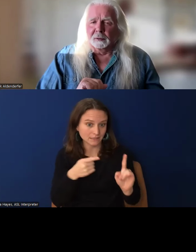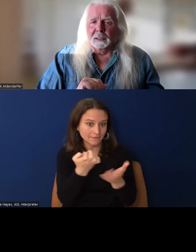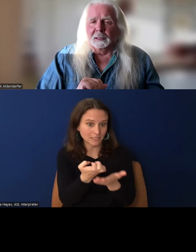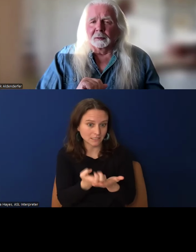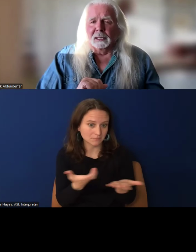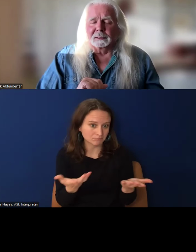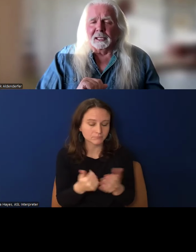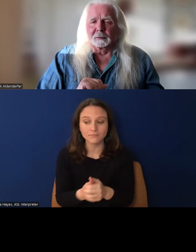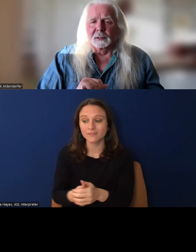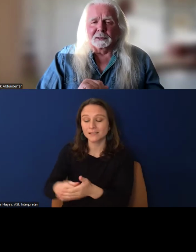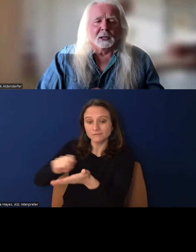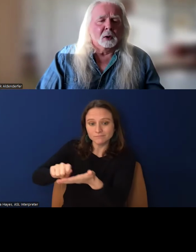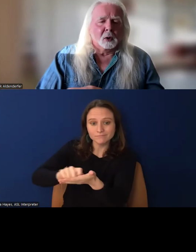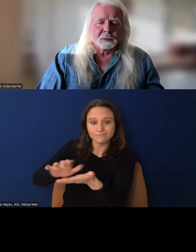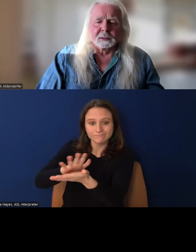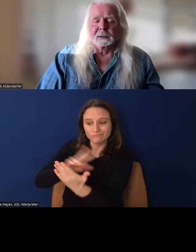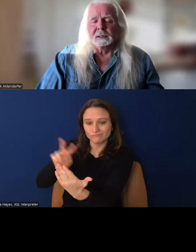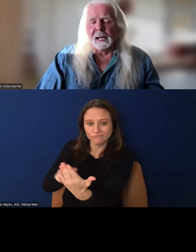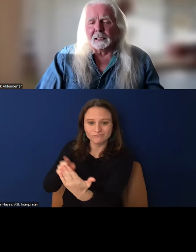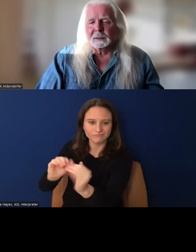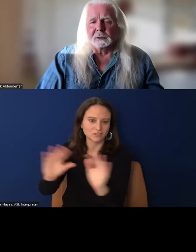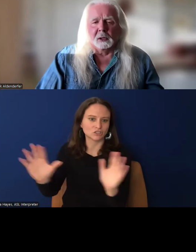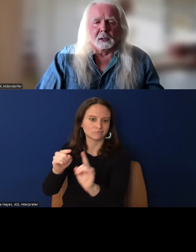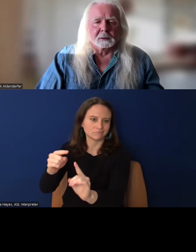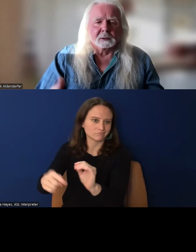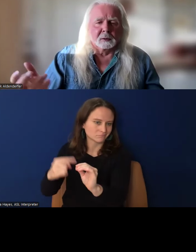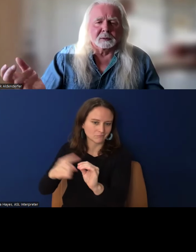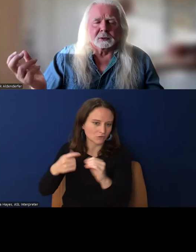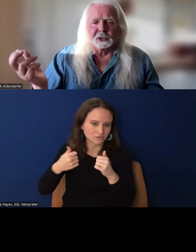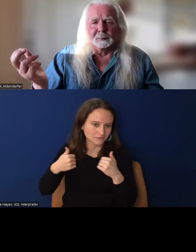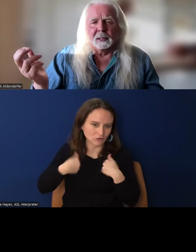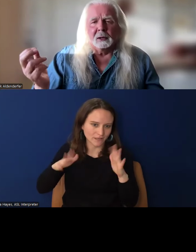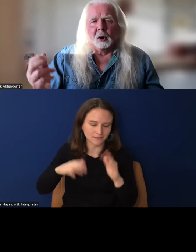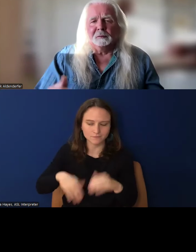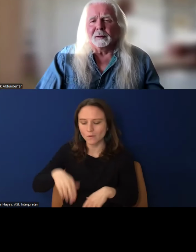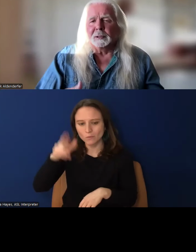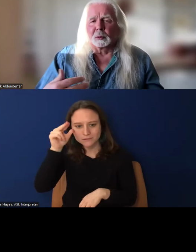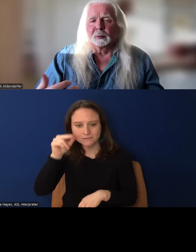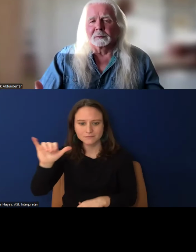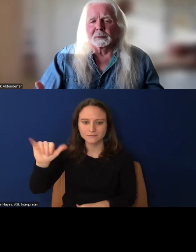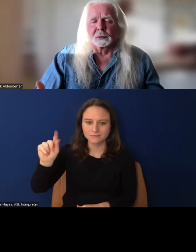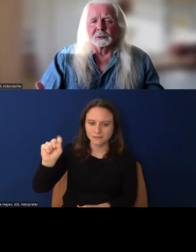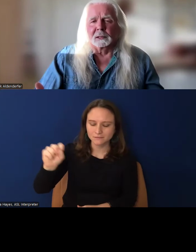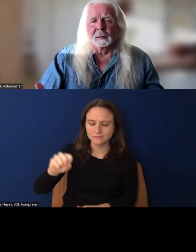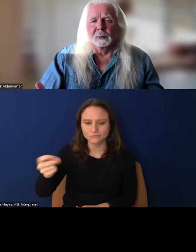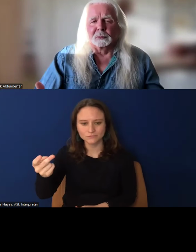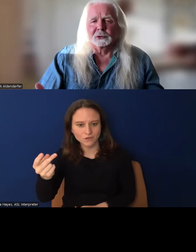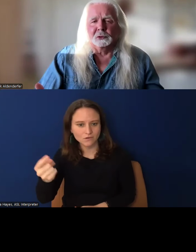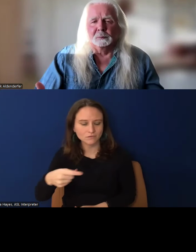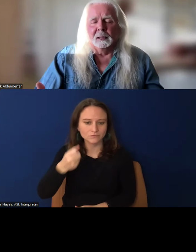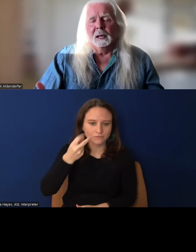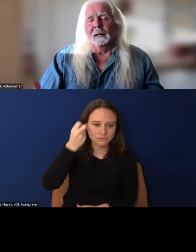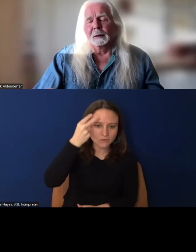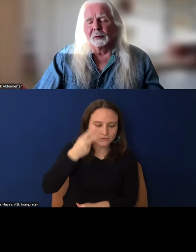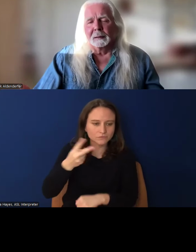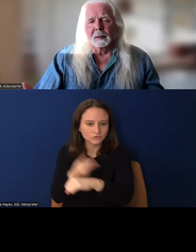really very clear about sacrifice. Horses, yaks, dogs, goats, sheep, all of these were brought to Songtsen Gampo's